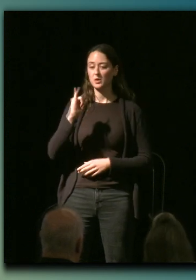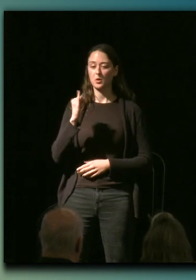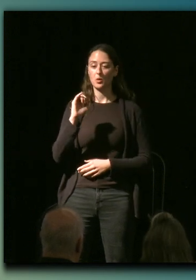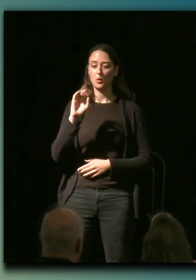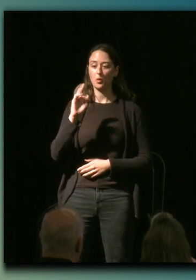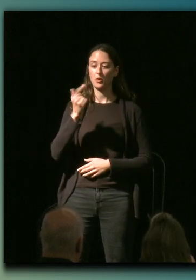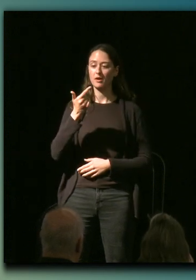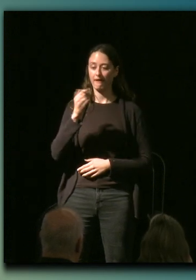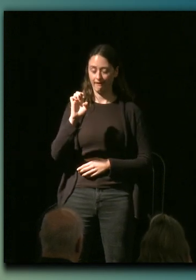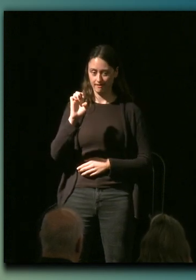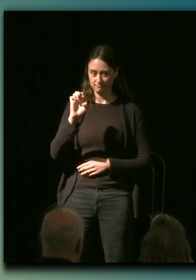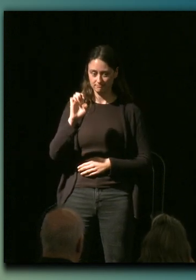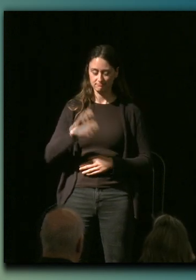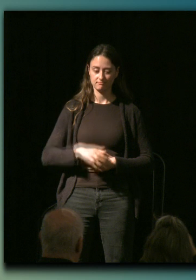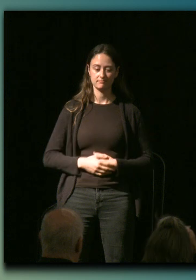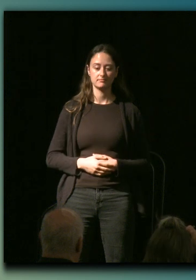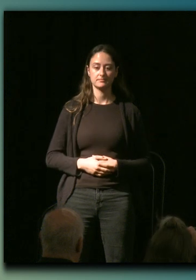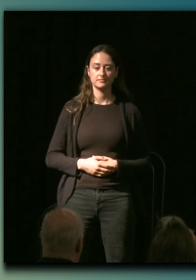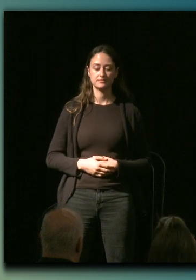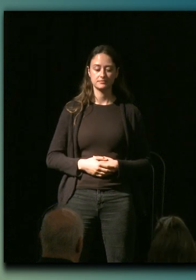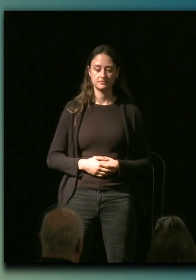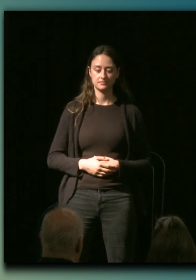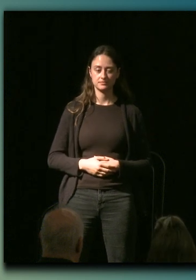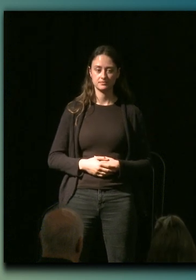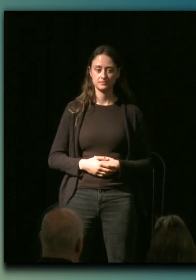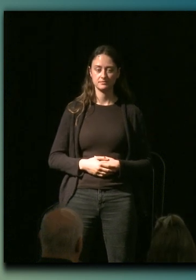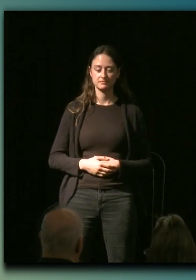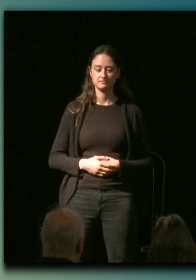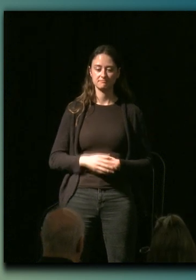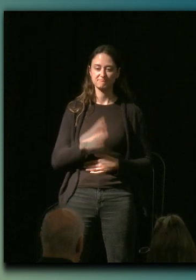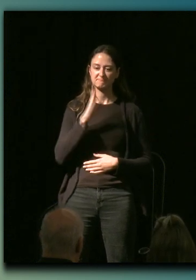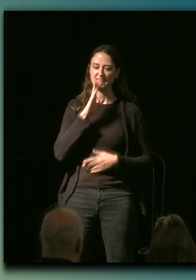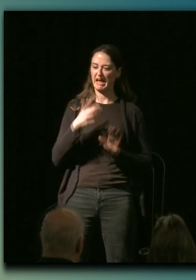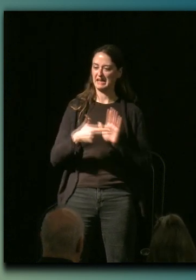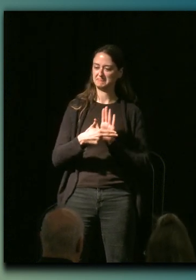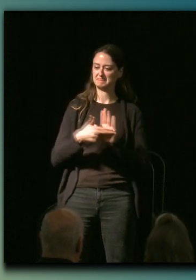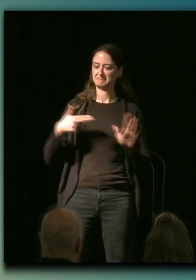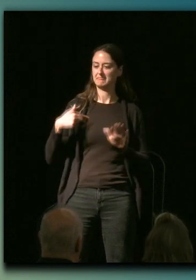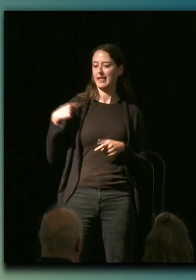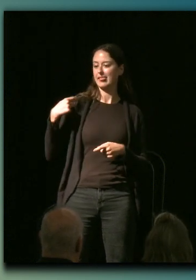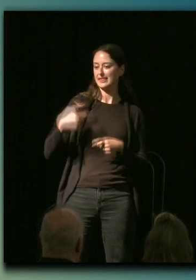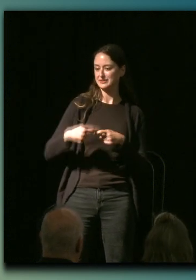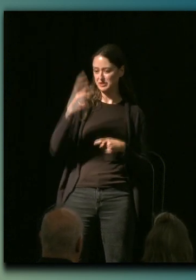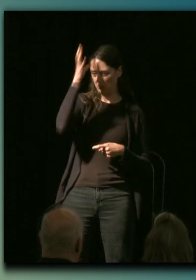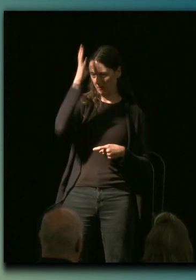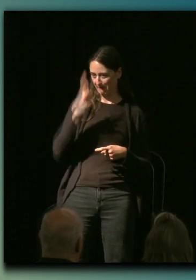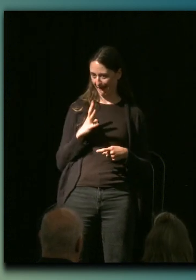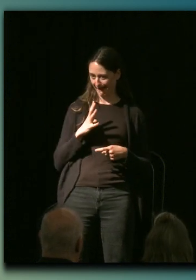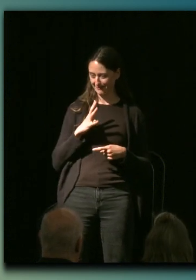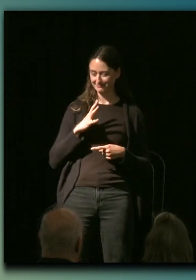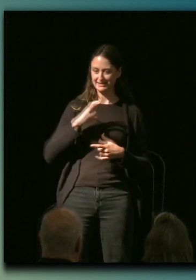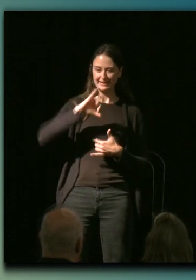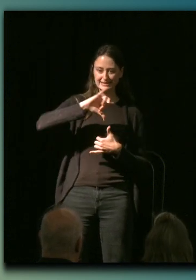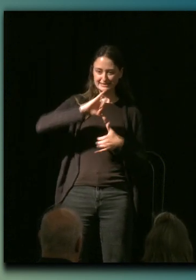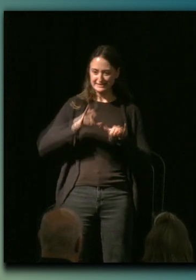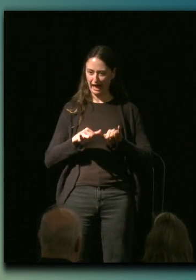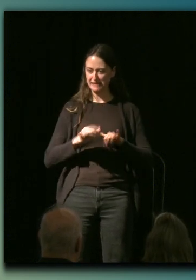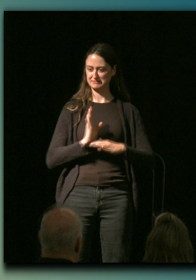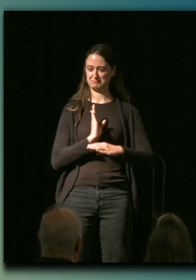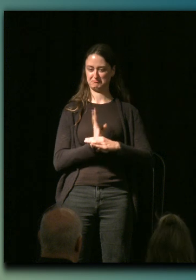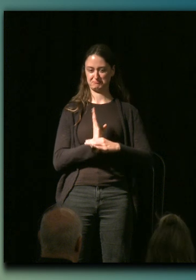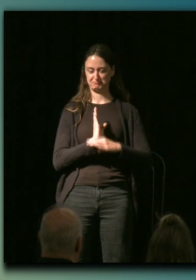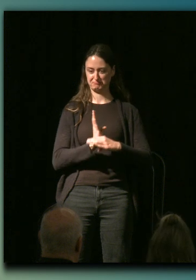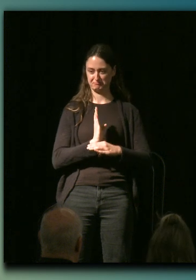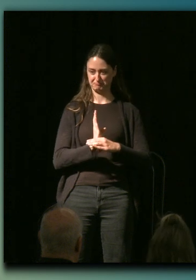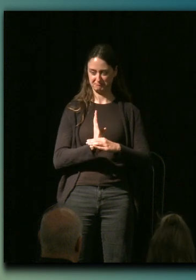I would call myself a Latino man, average size. I'm actually the ambassador,